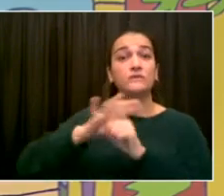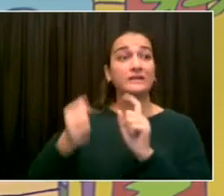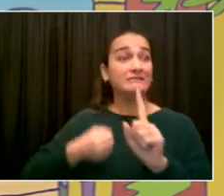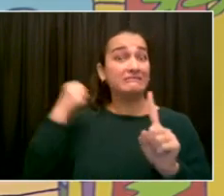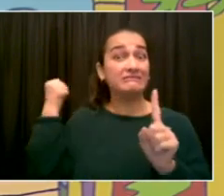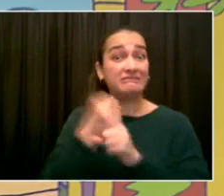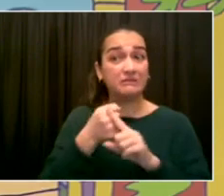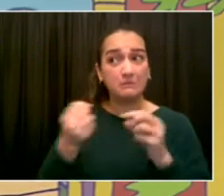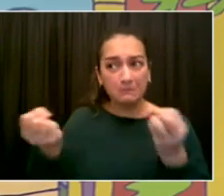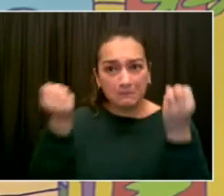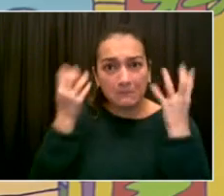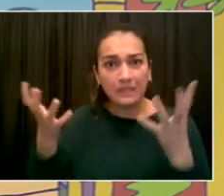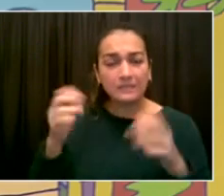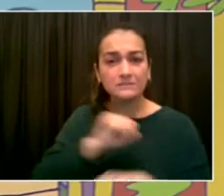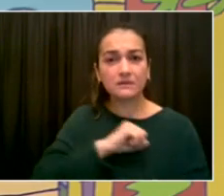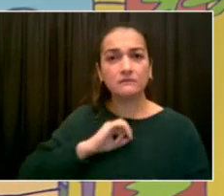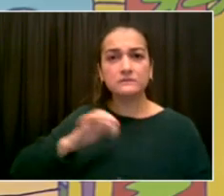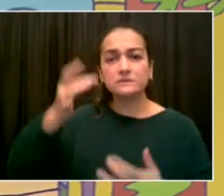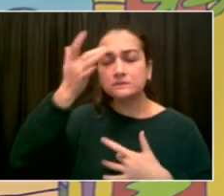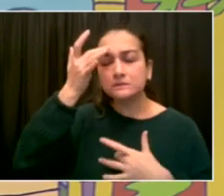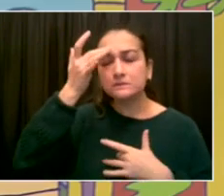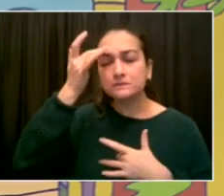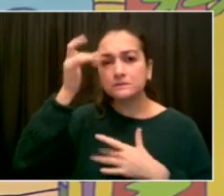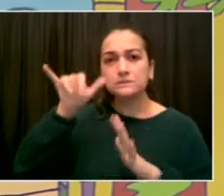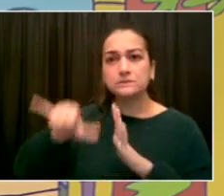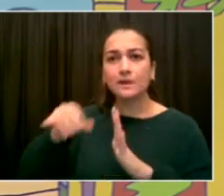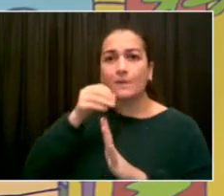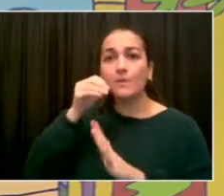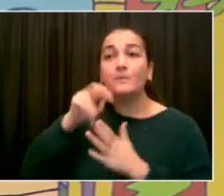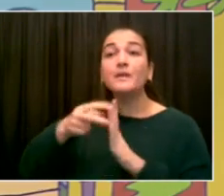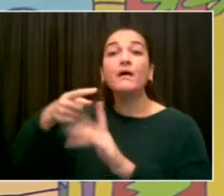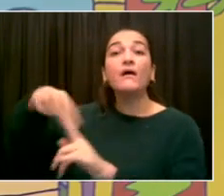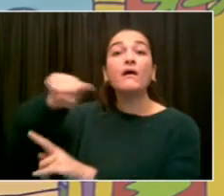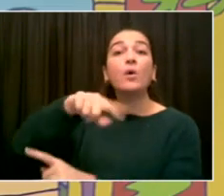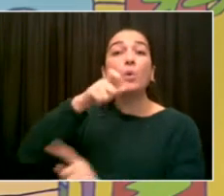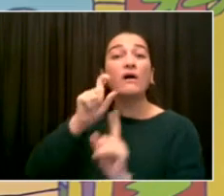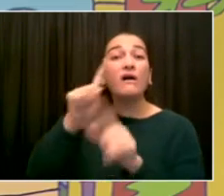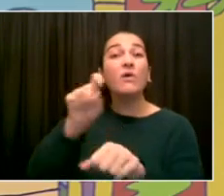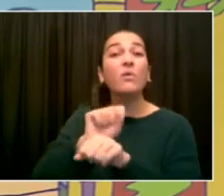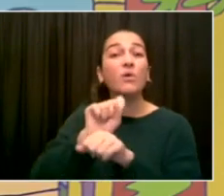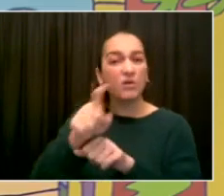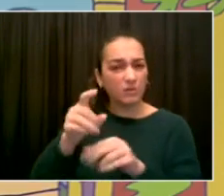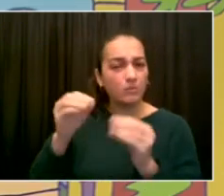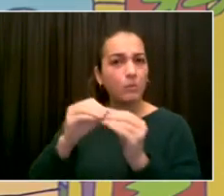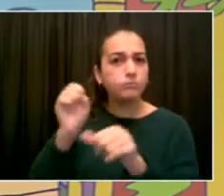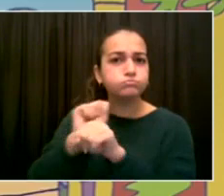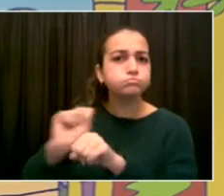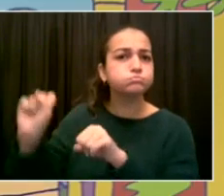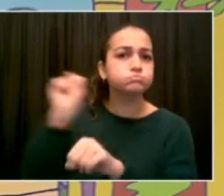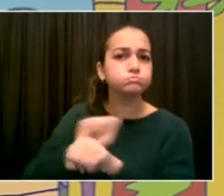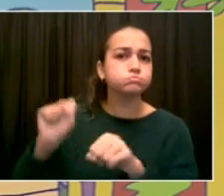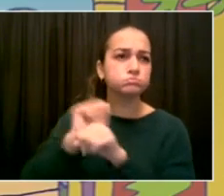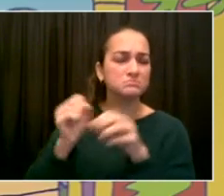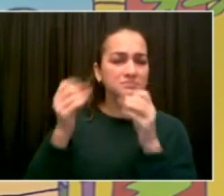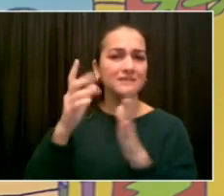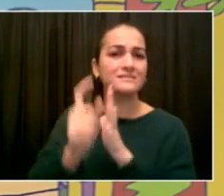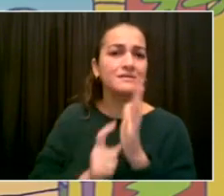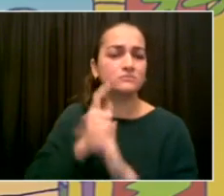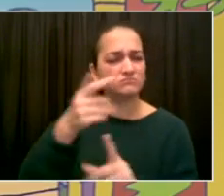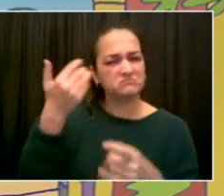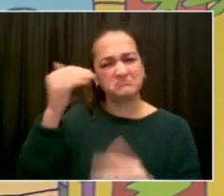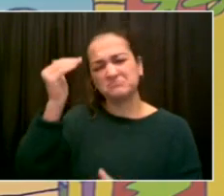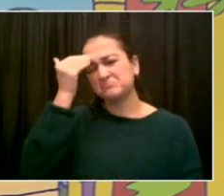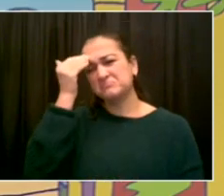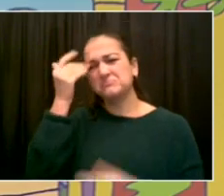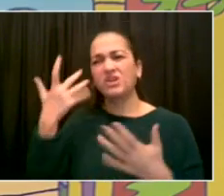disasters. They know plenty about how to make the right moves to keep everything going. Our next question goes to Mike with the Daily